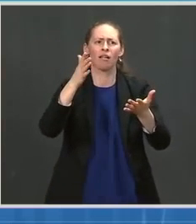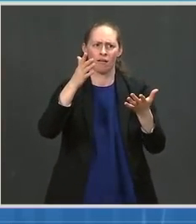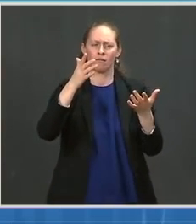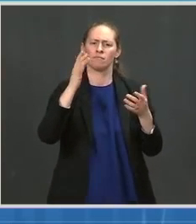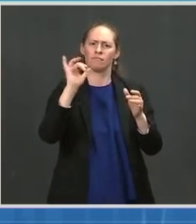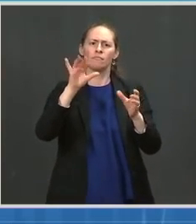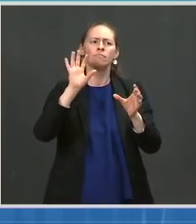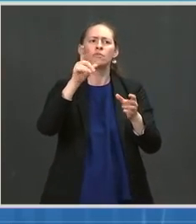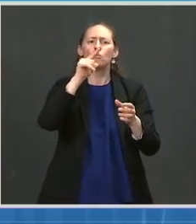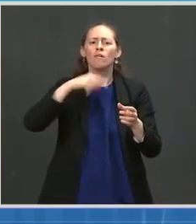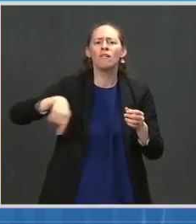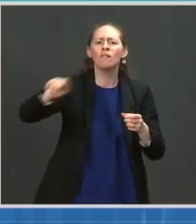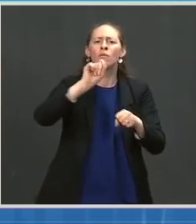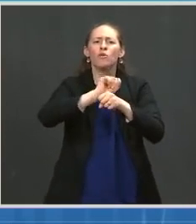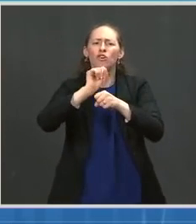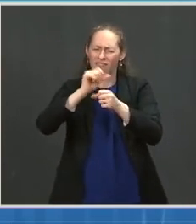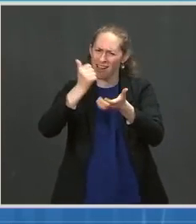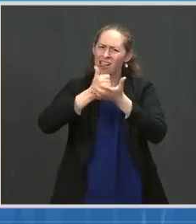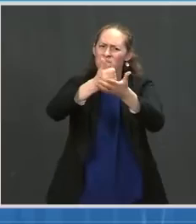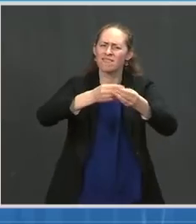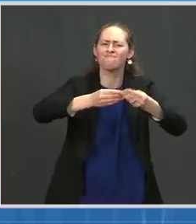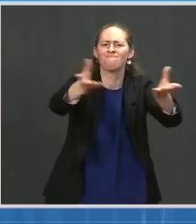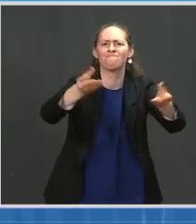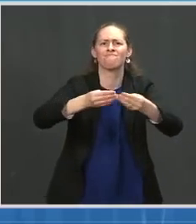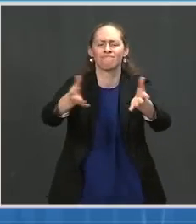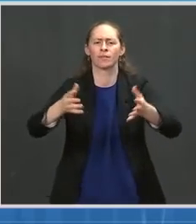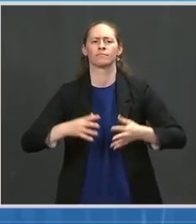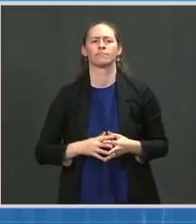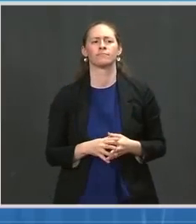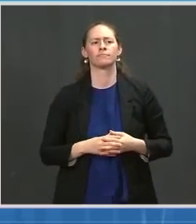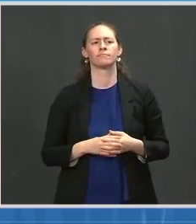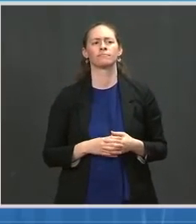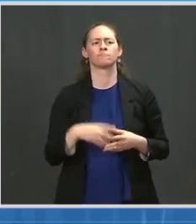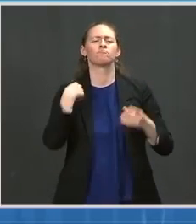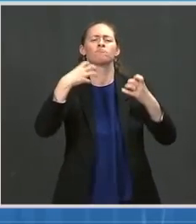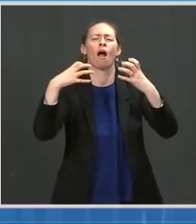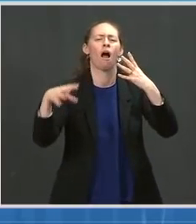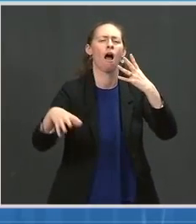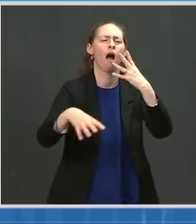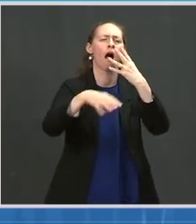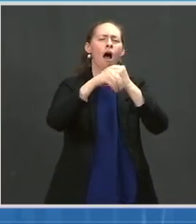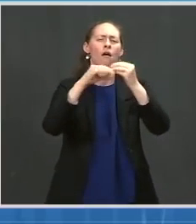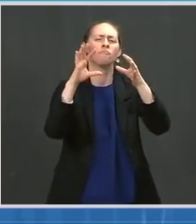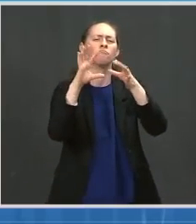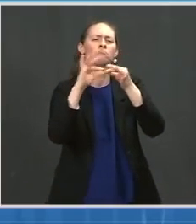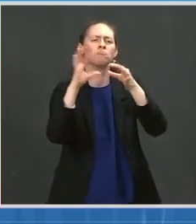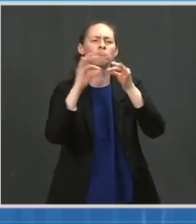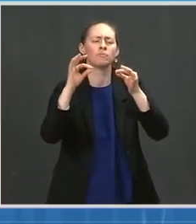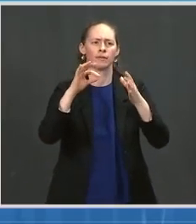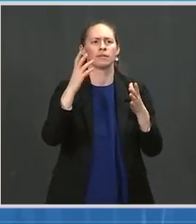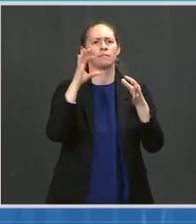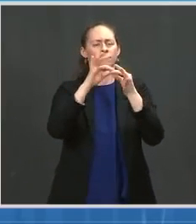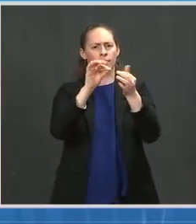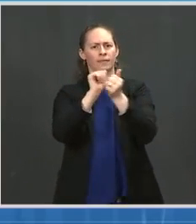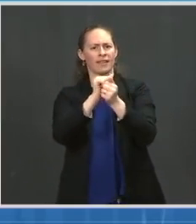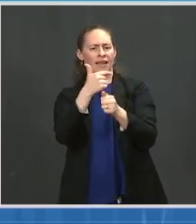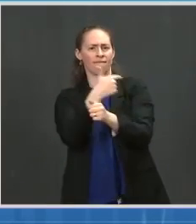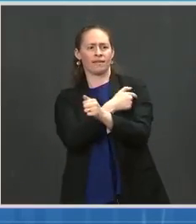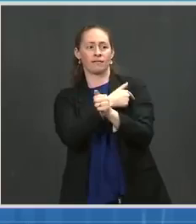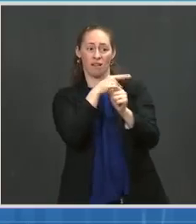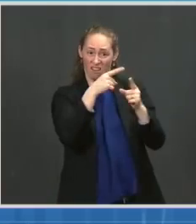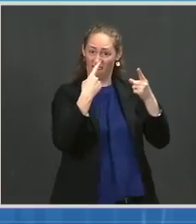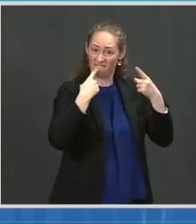Jeff, may I add one thing just to Caitlin's question about the vaccine efficacy? Just to build on what Tony